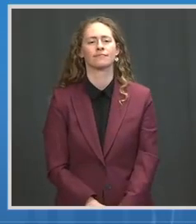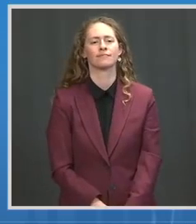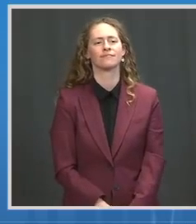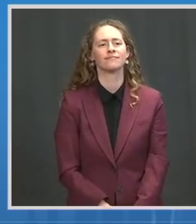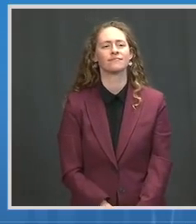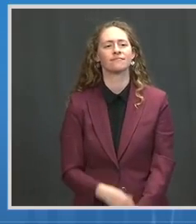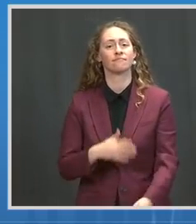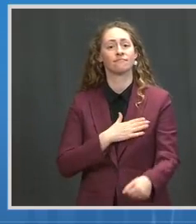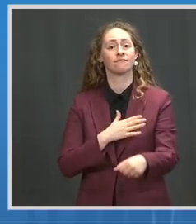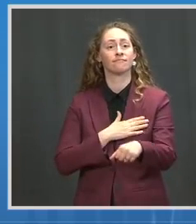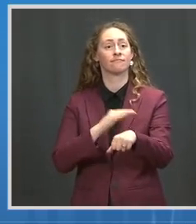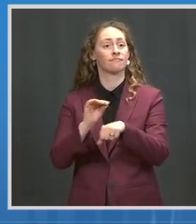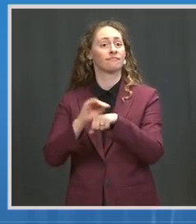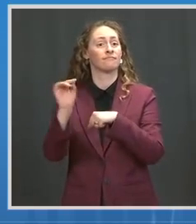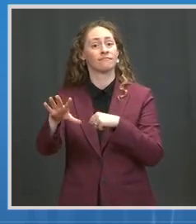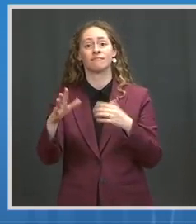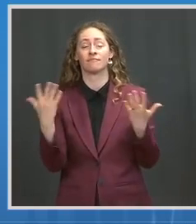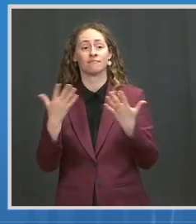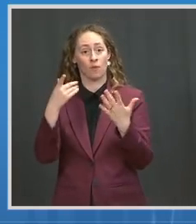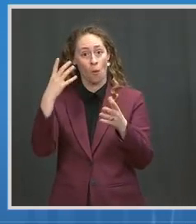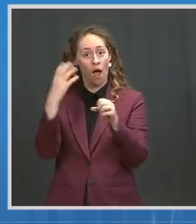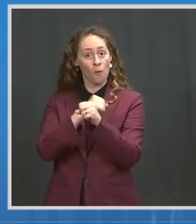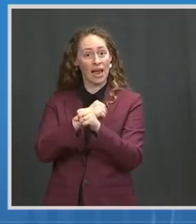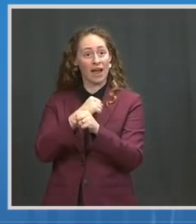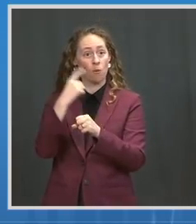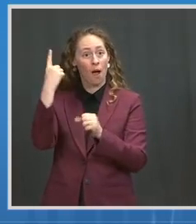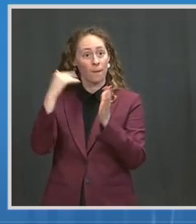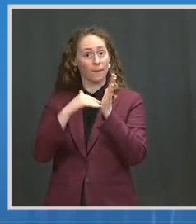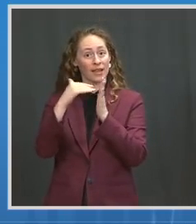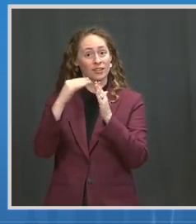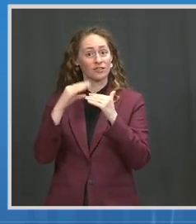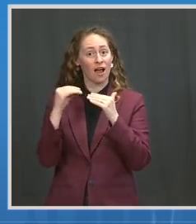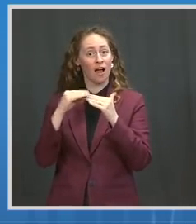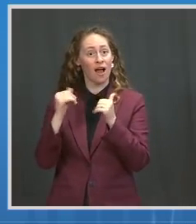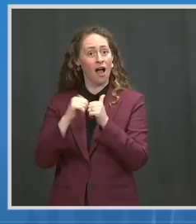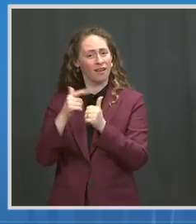get vaccinated, and we can use these doses.